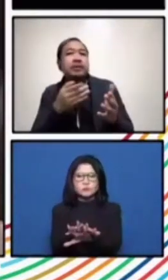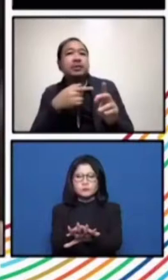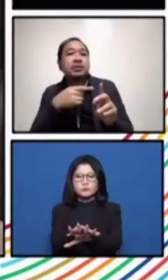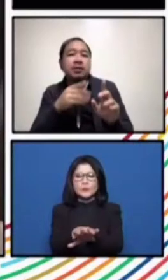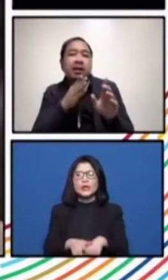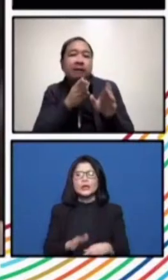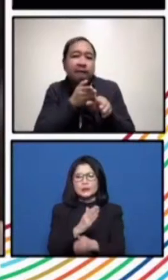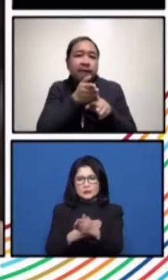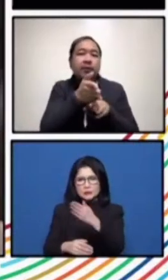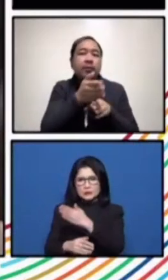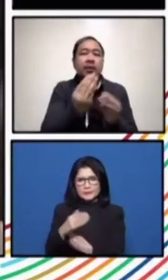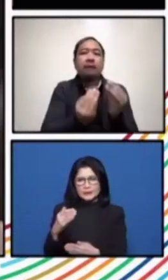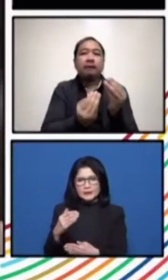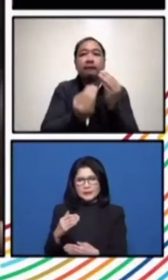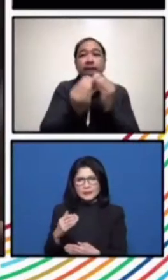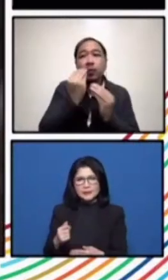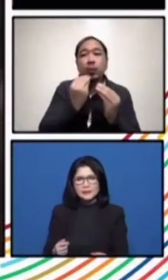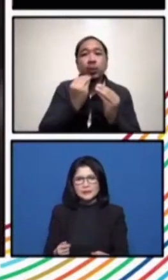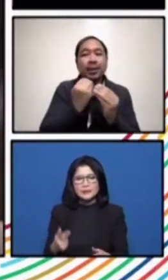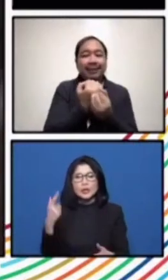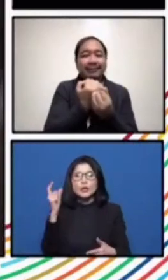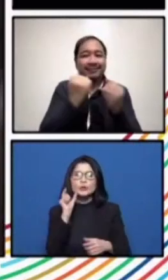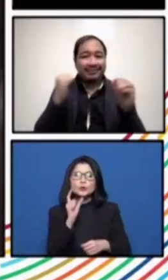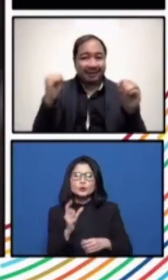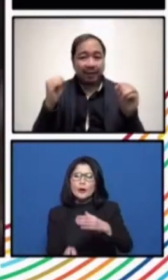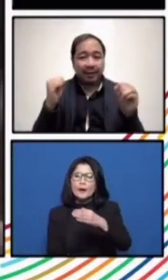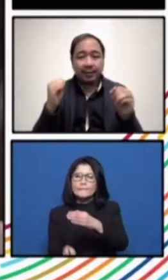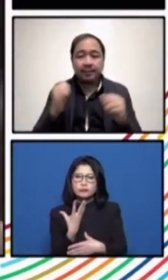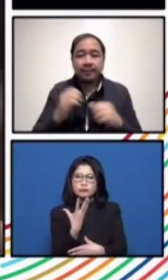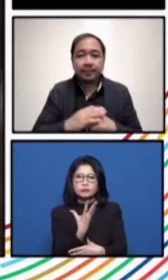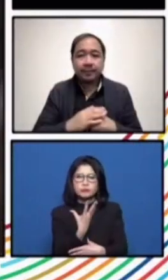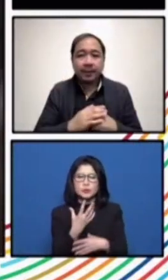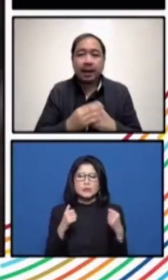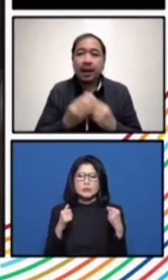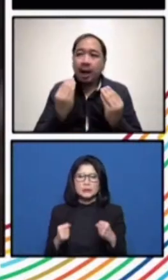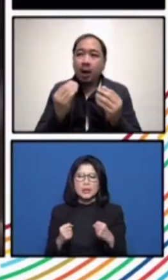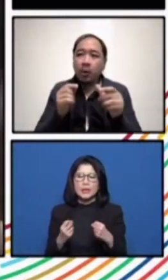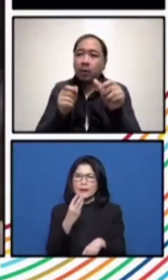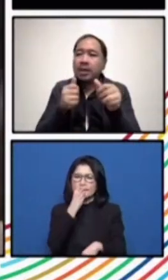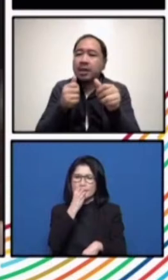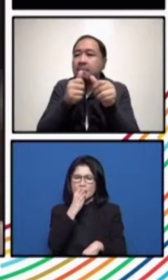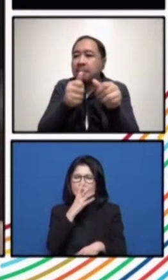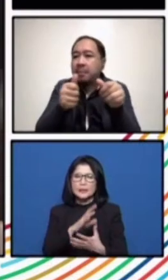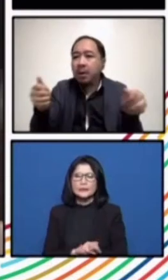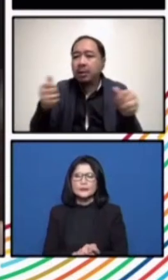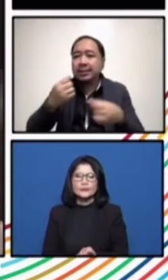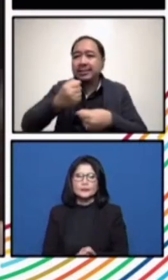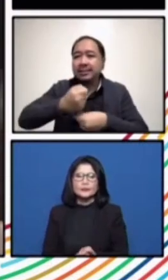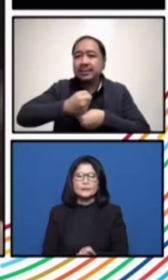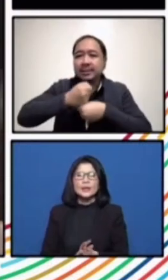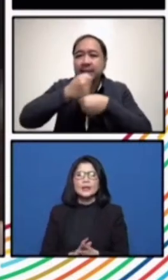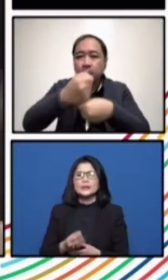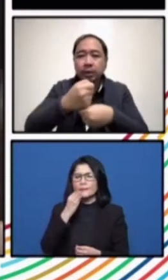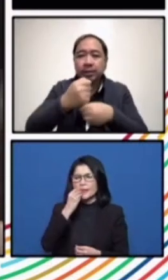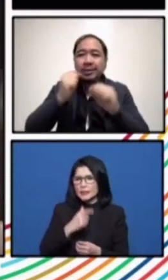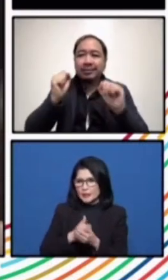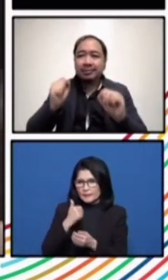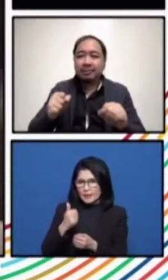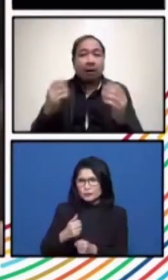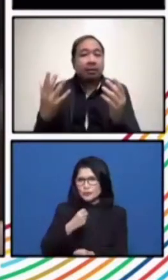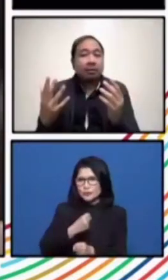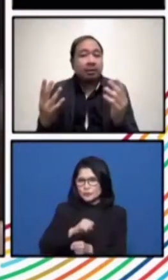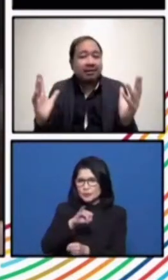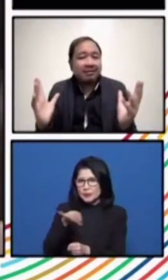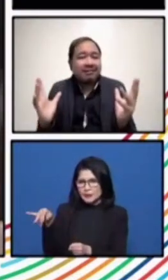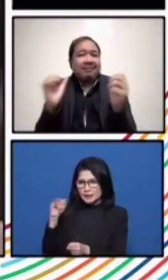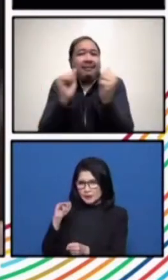security how every collaborator can come together in ensuring this and the how of